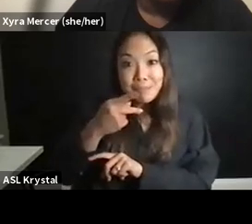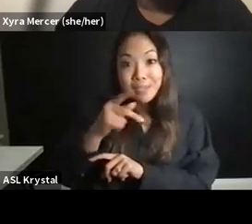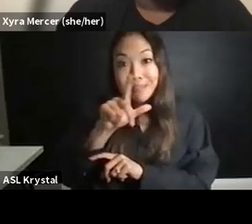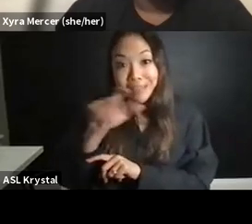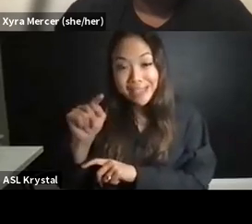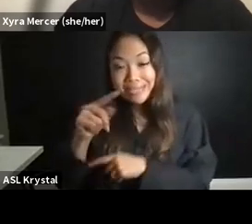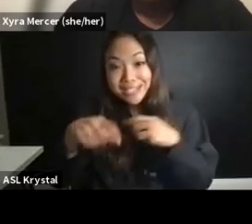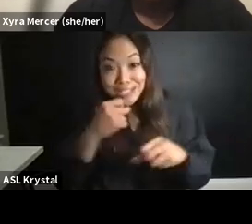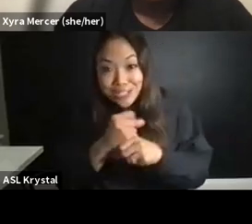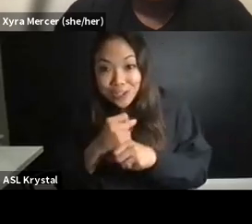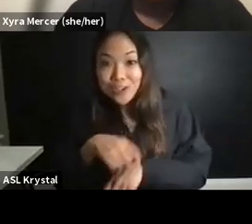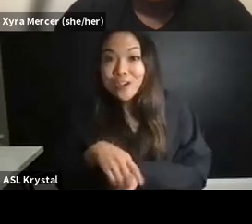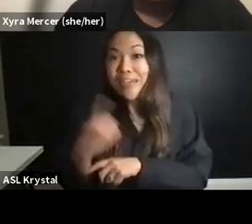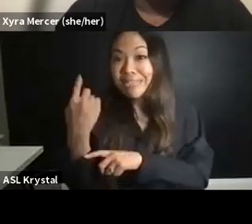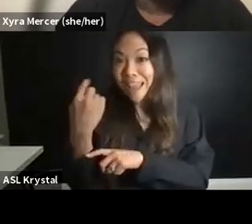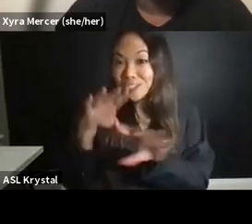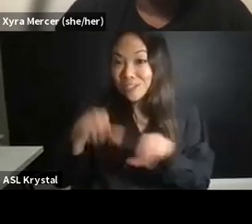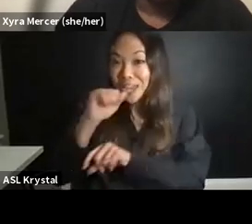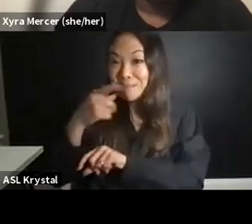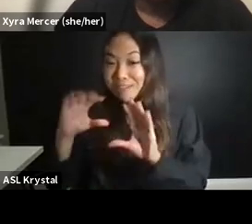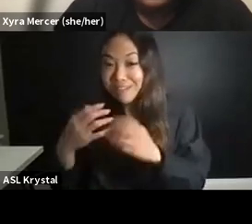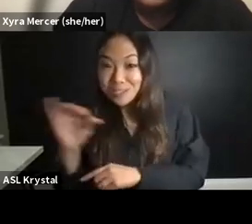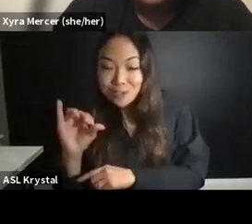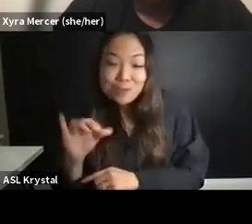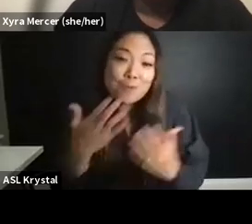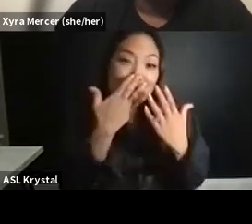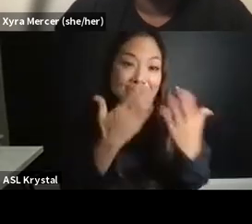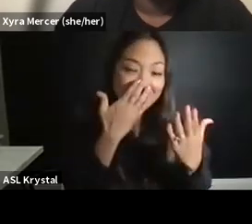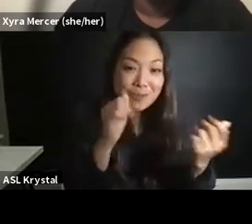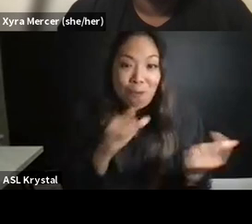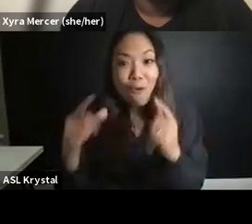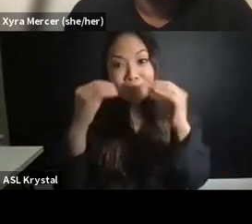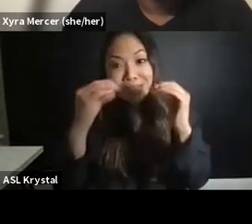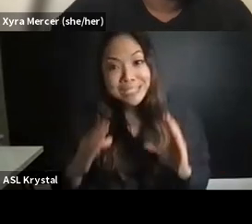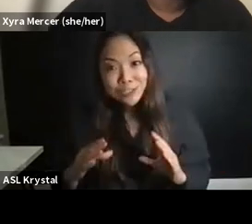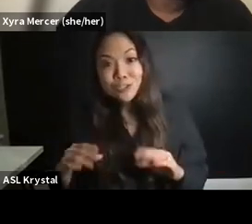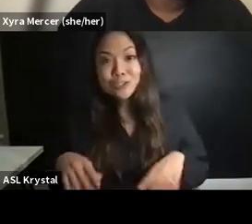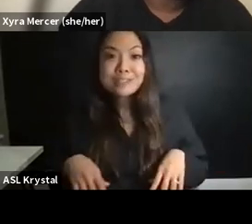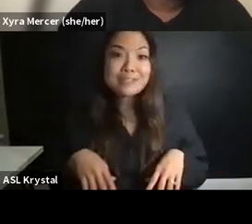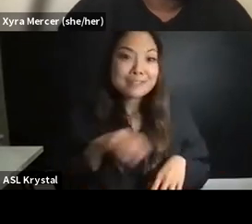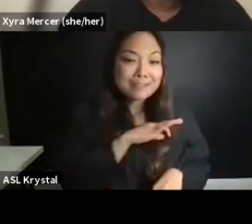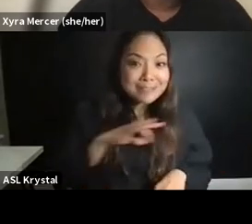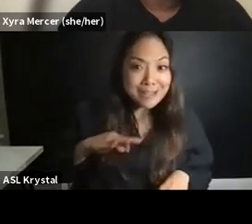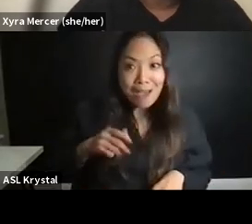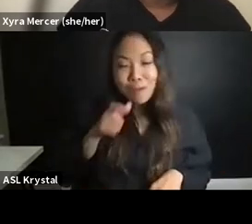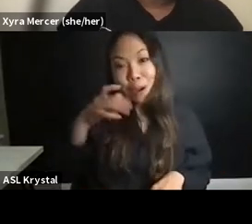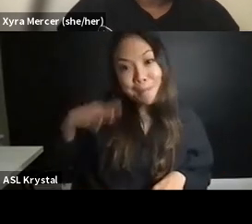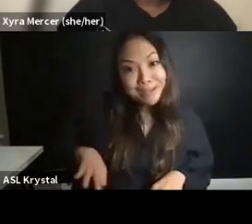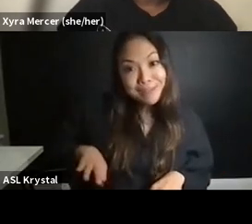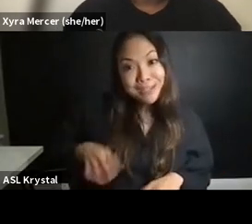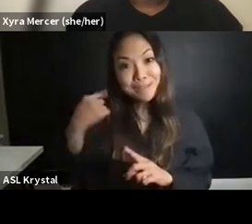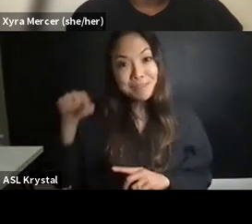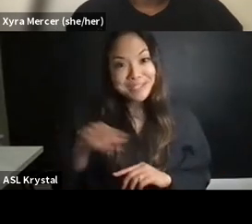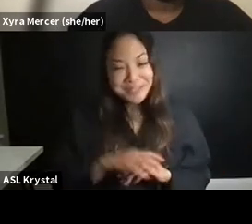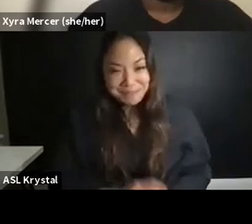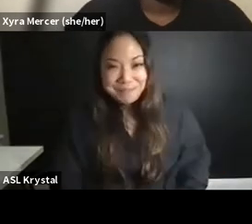you on behalf of all students and the teachers and educators that are also benefiting from this okay